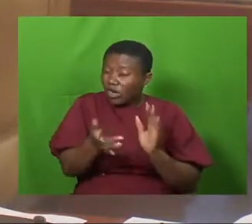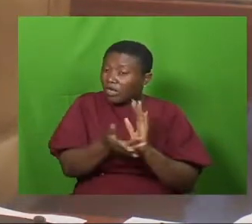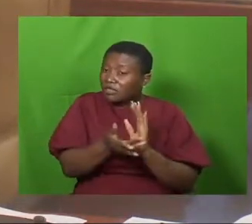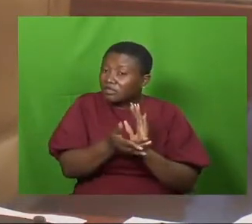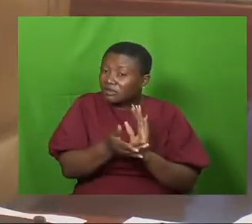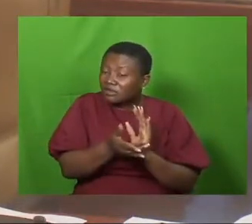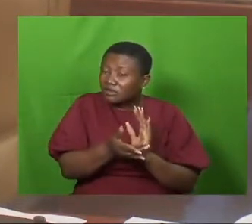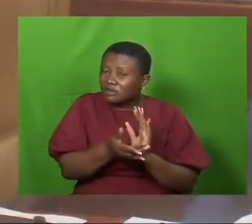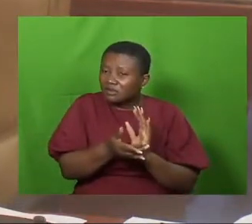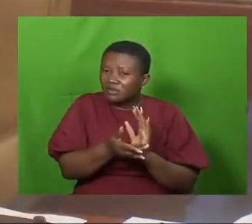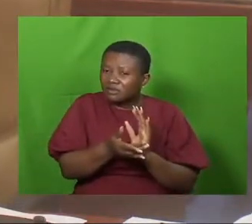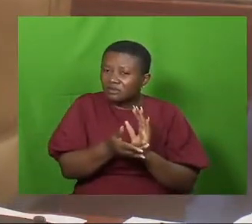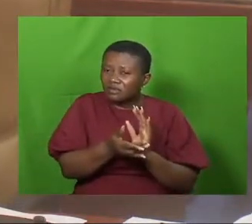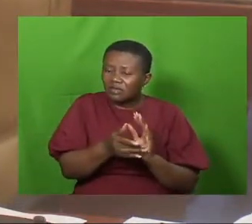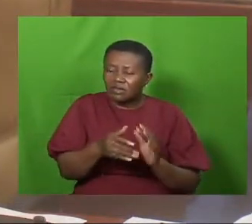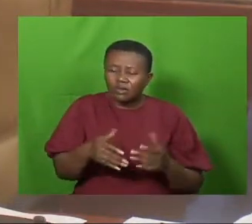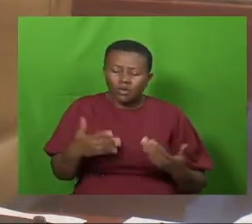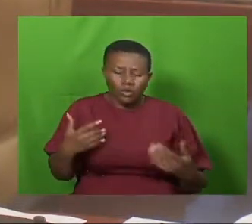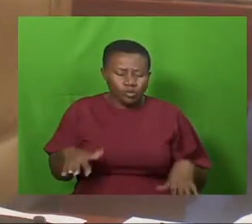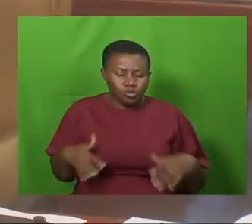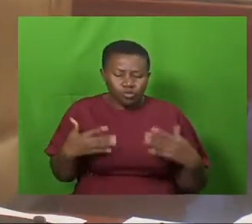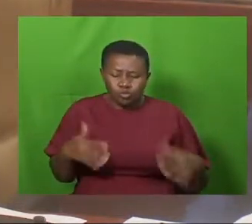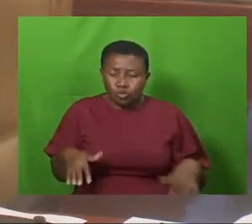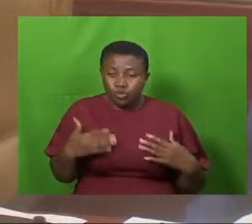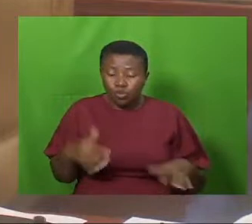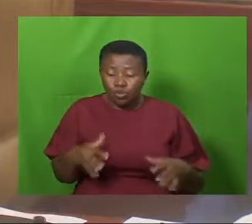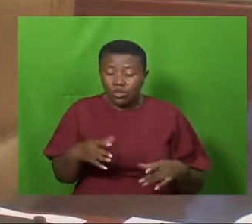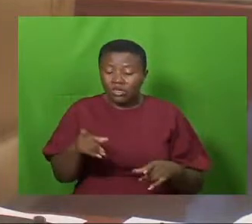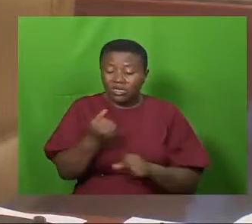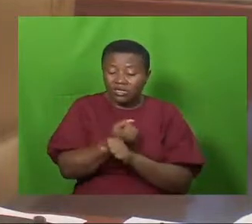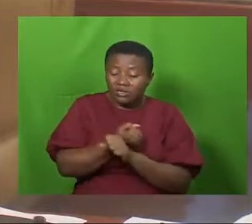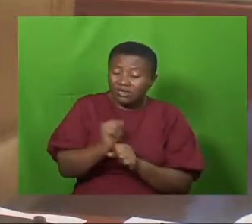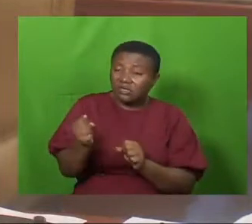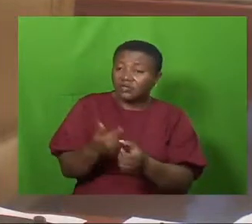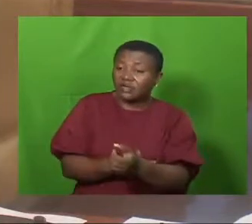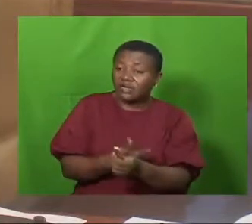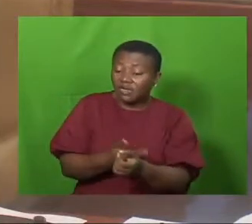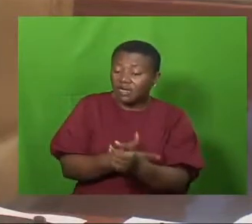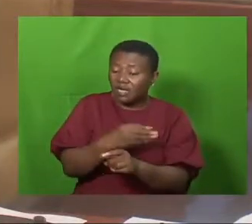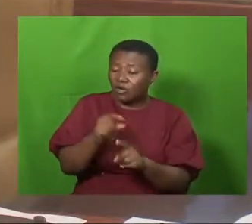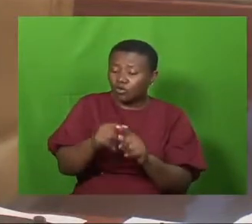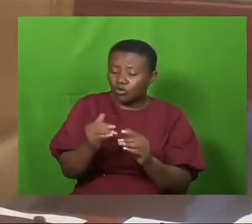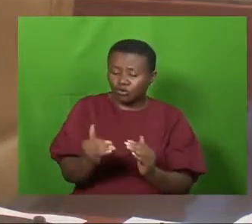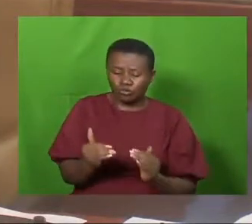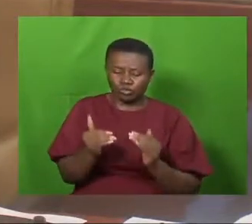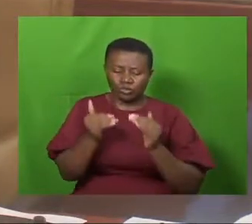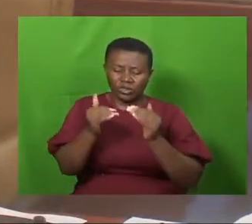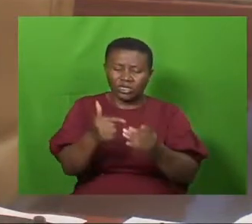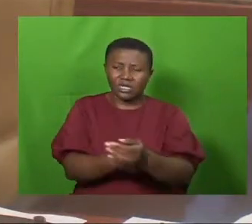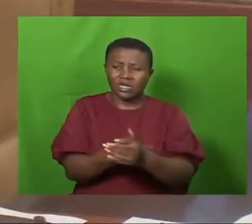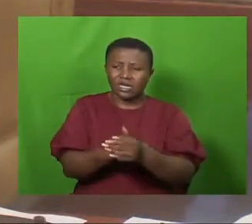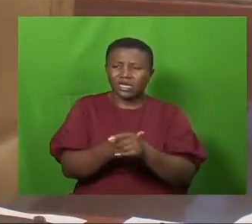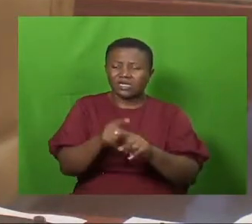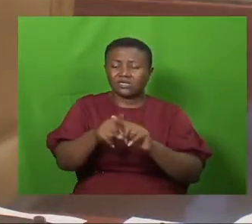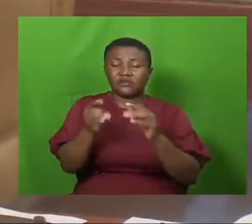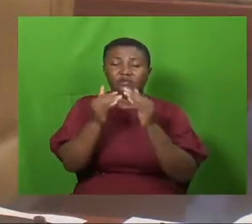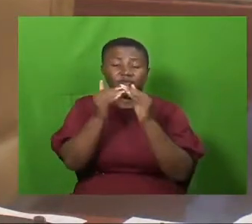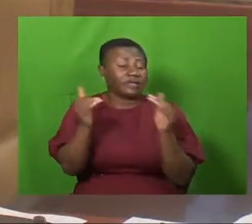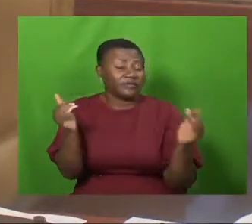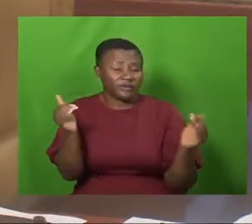totally, completely unprecedented and has set Ghana on another level when it comes to digital